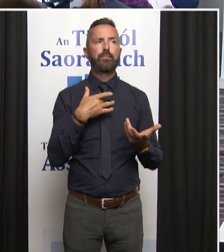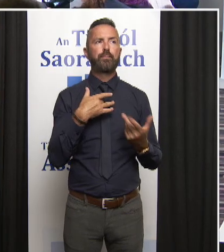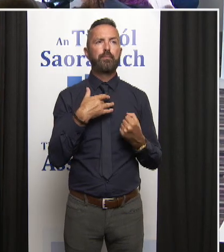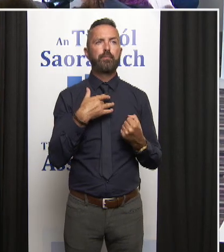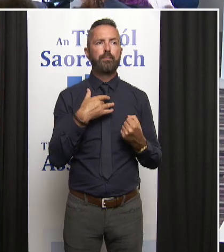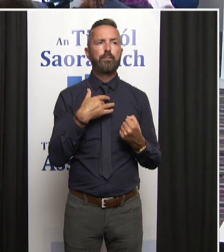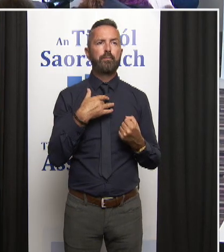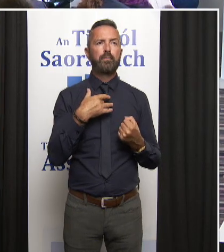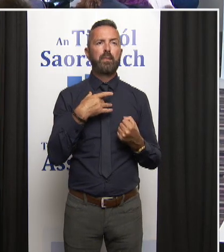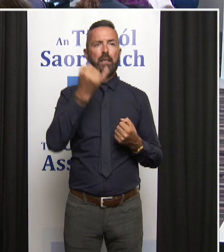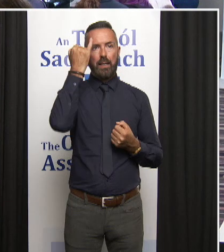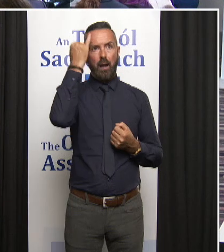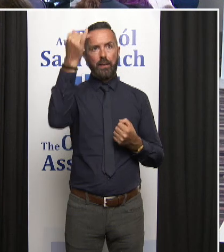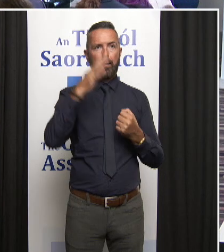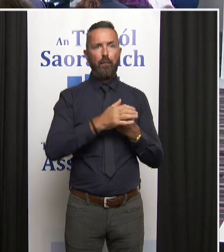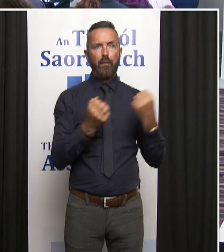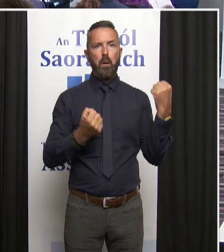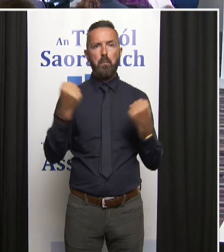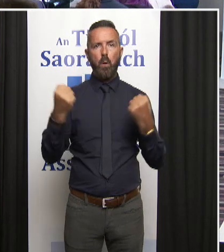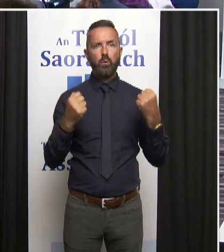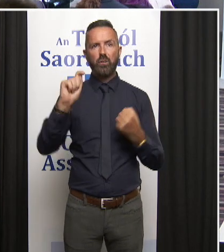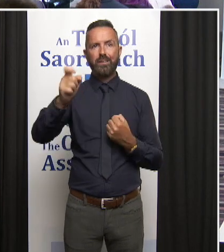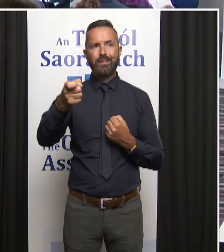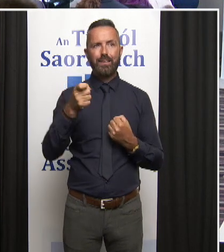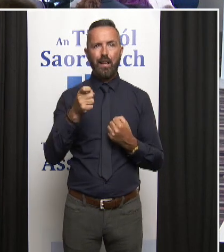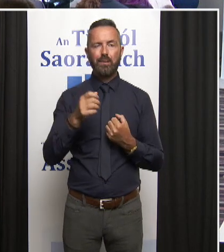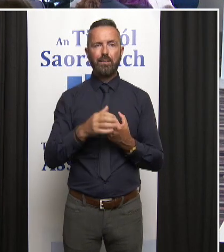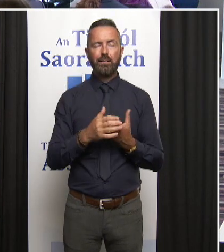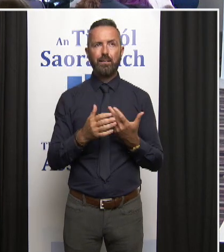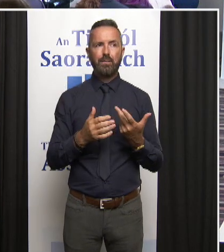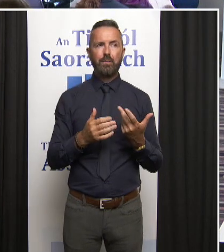that the idea of motor tax